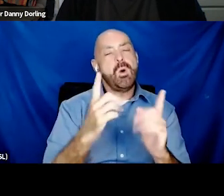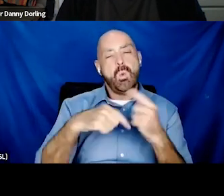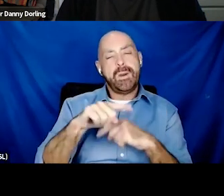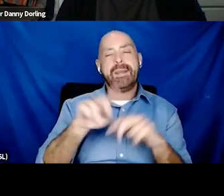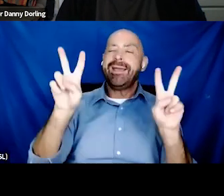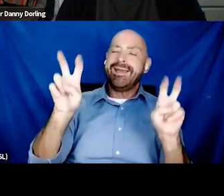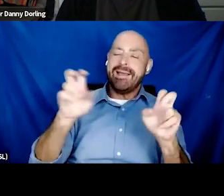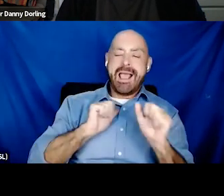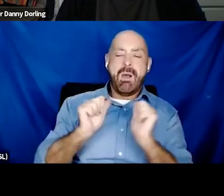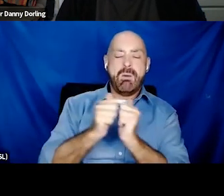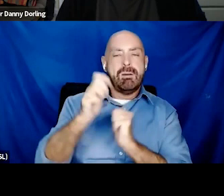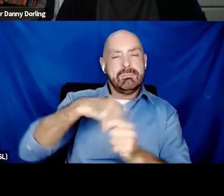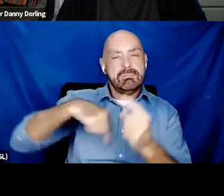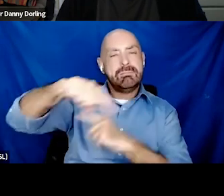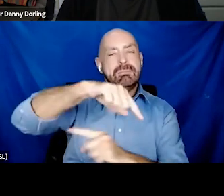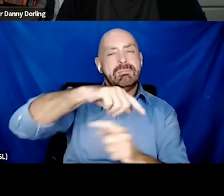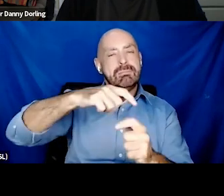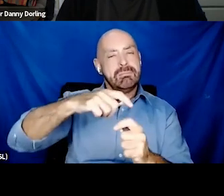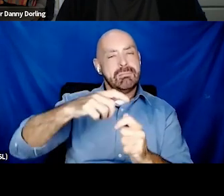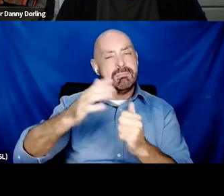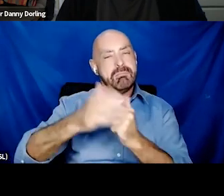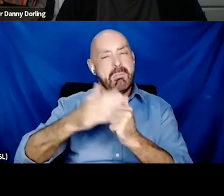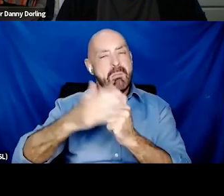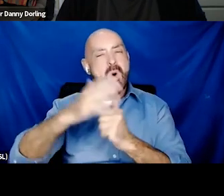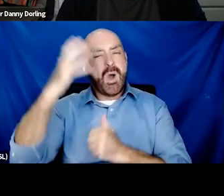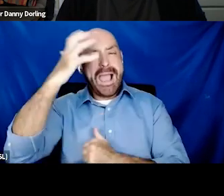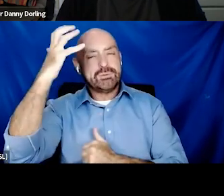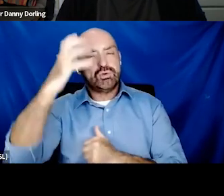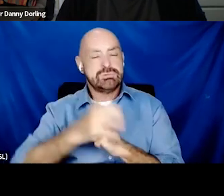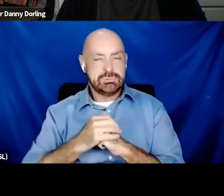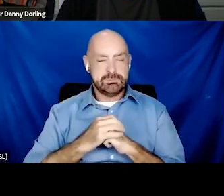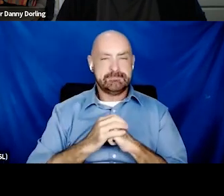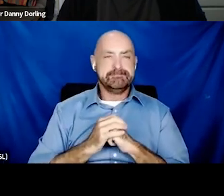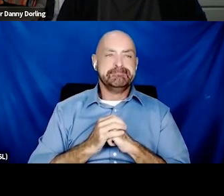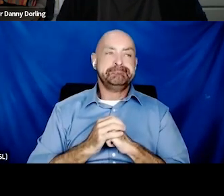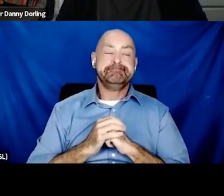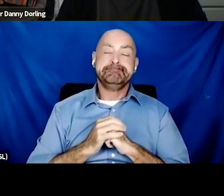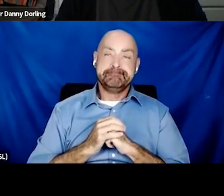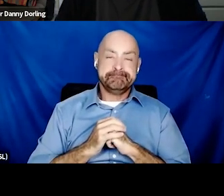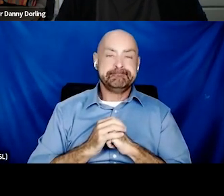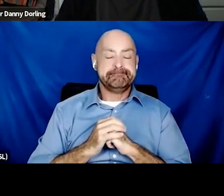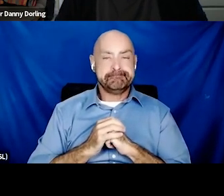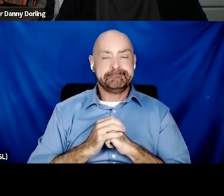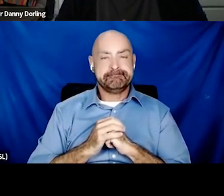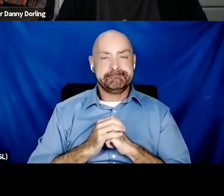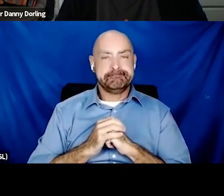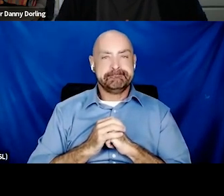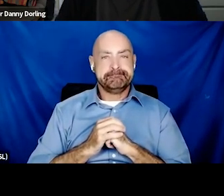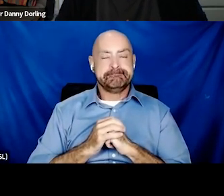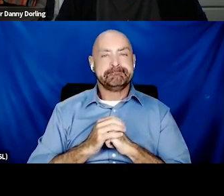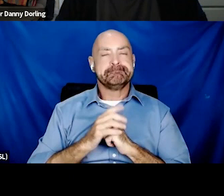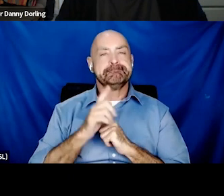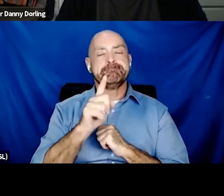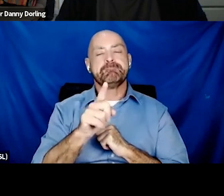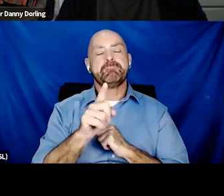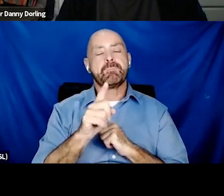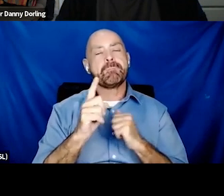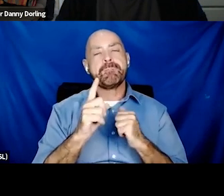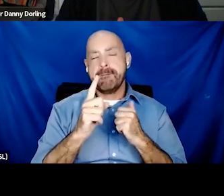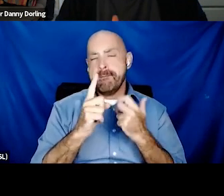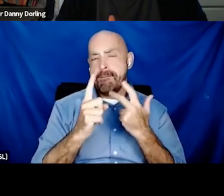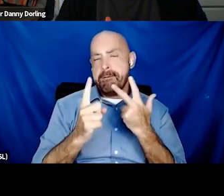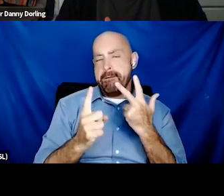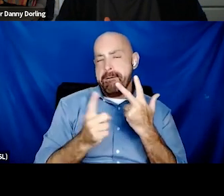we were becoming more anxious. Let's go forward. There's another way of looking at those